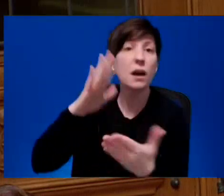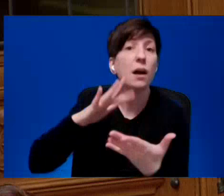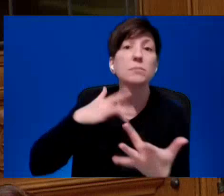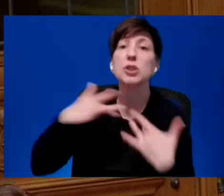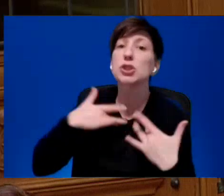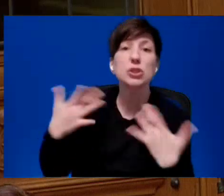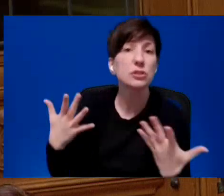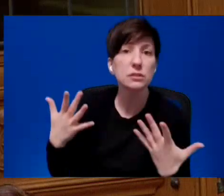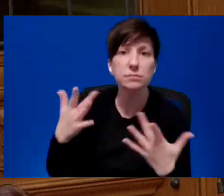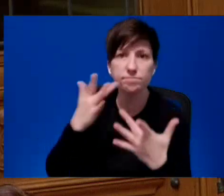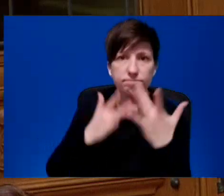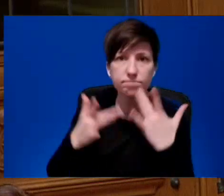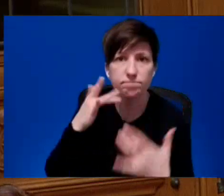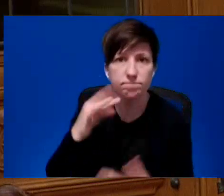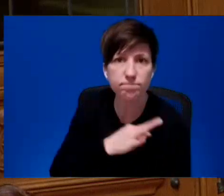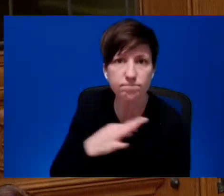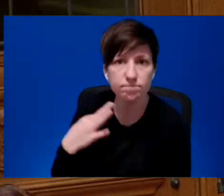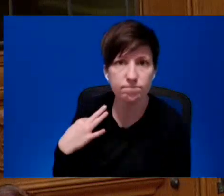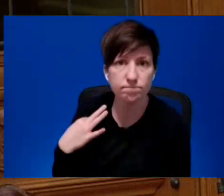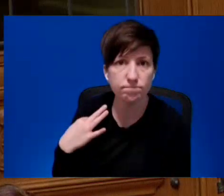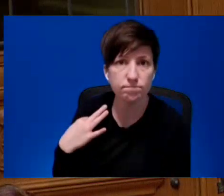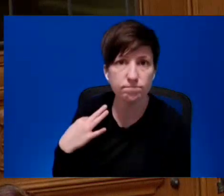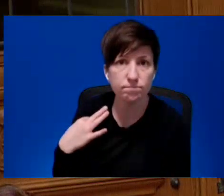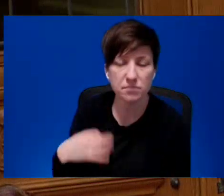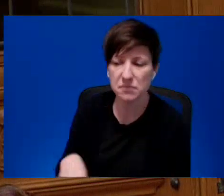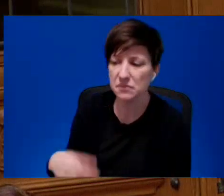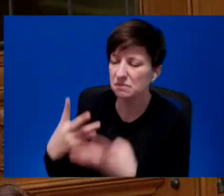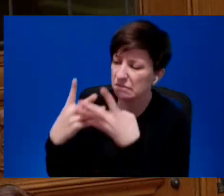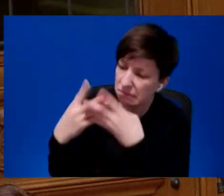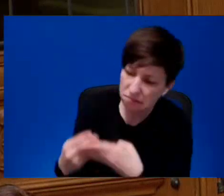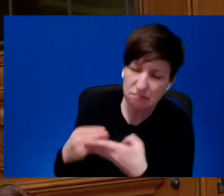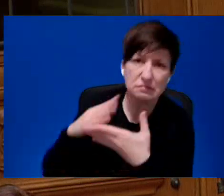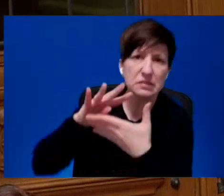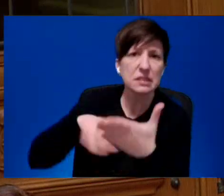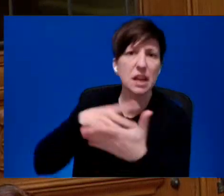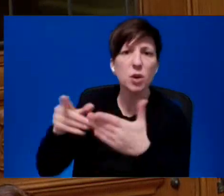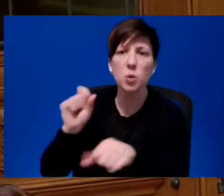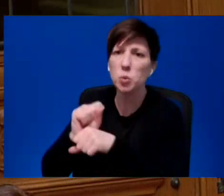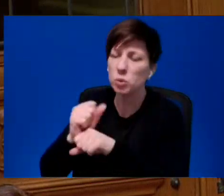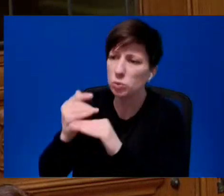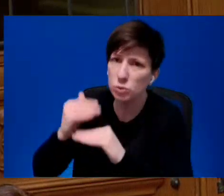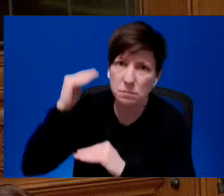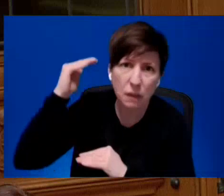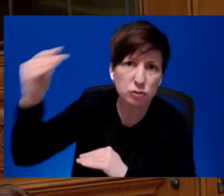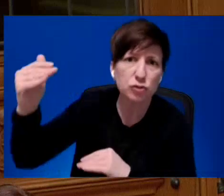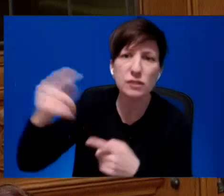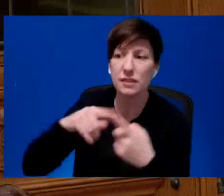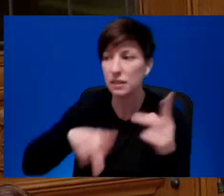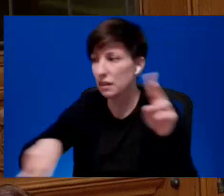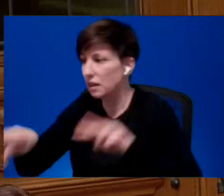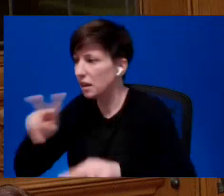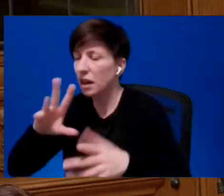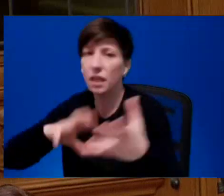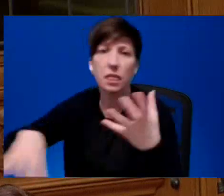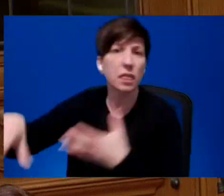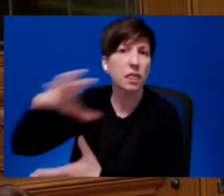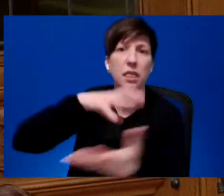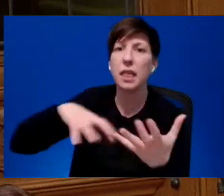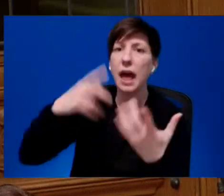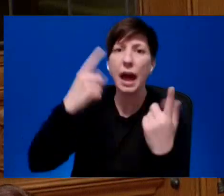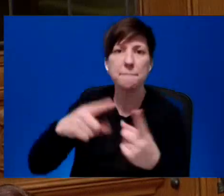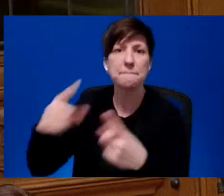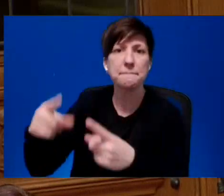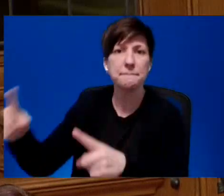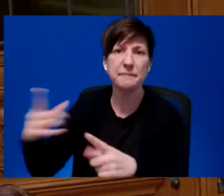overworked and they're overwhelmed by the chaos that they interact with daily.